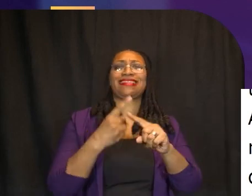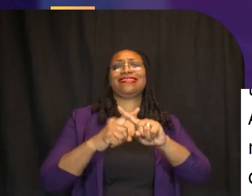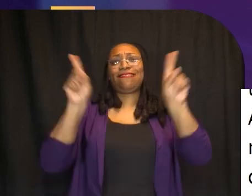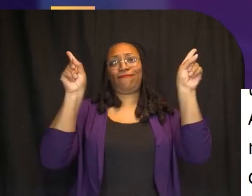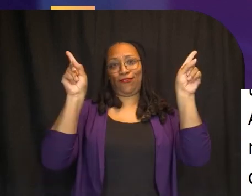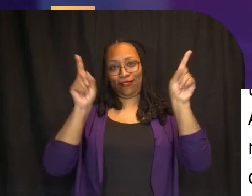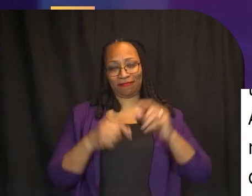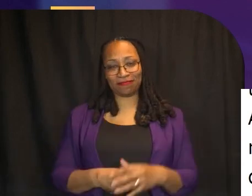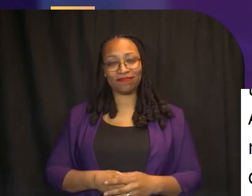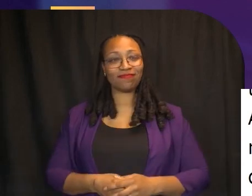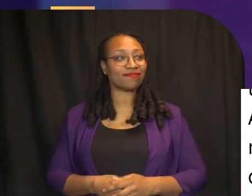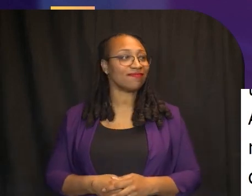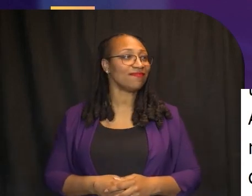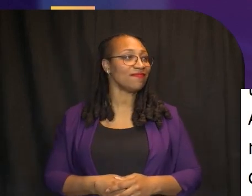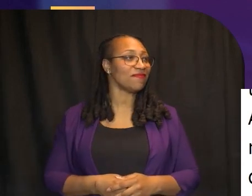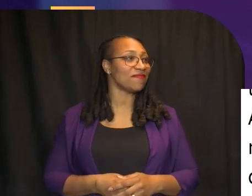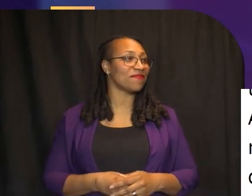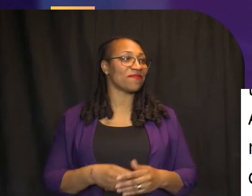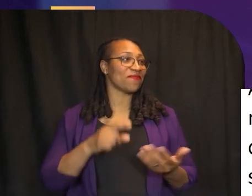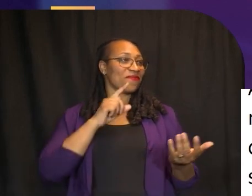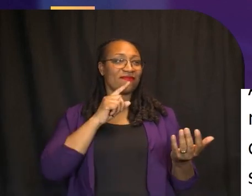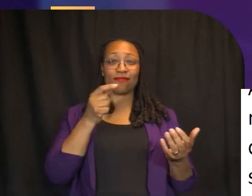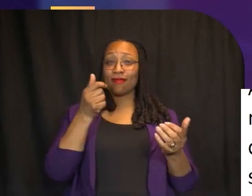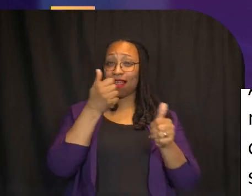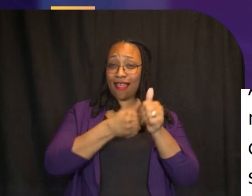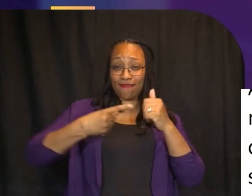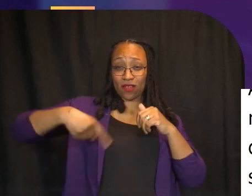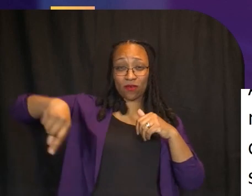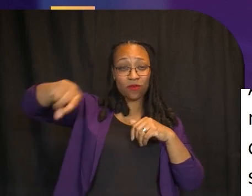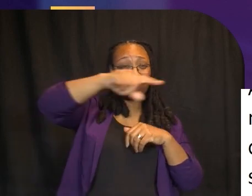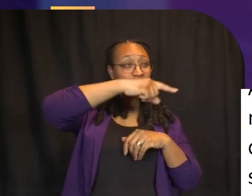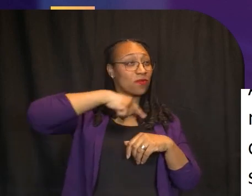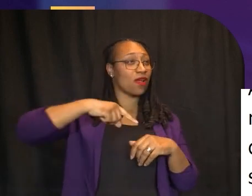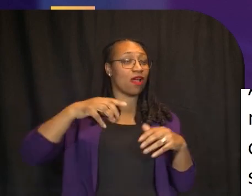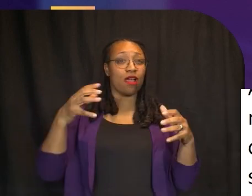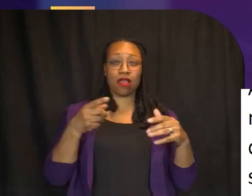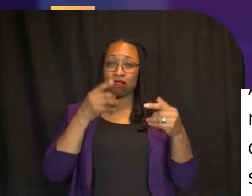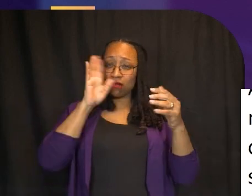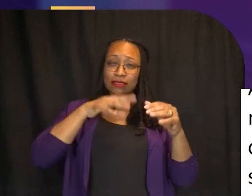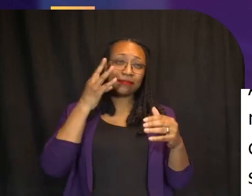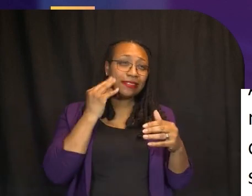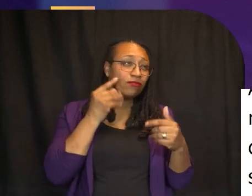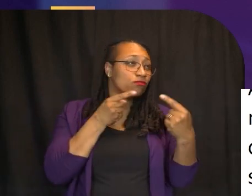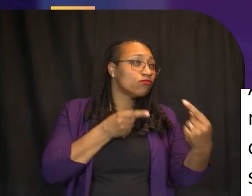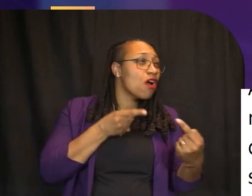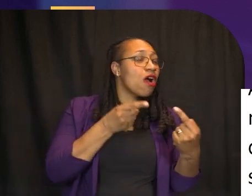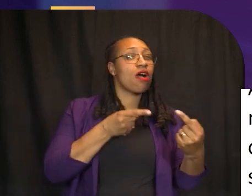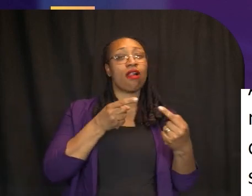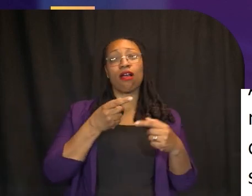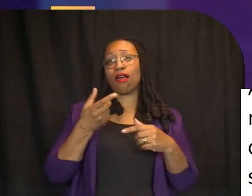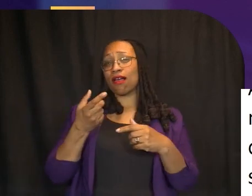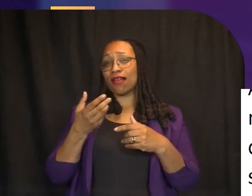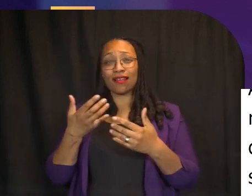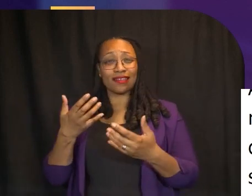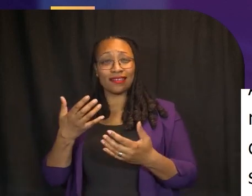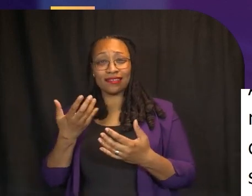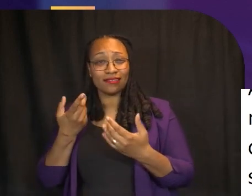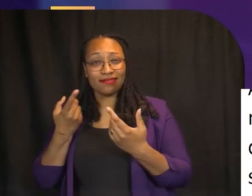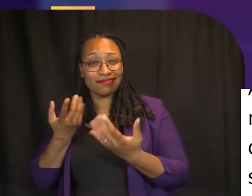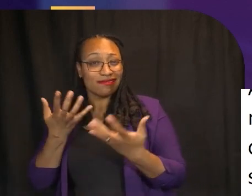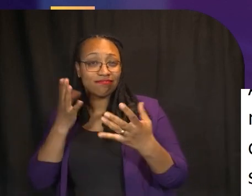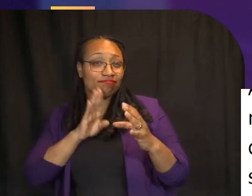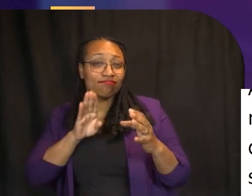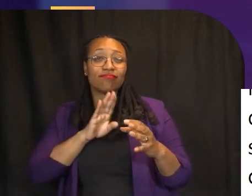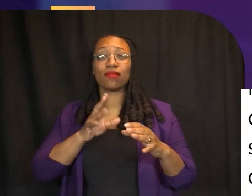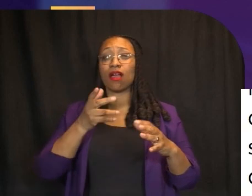struggles, experiences, and frames of references are all different. However, we do connect to one another by